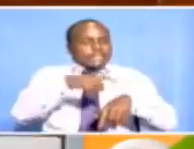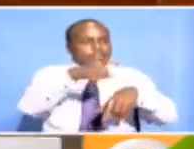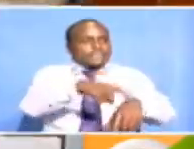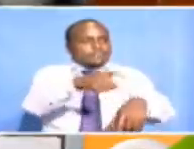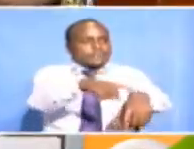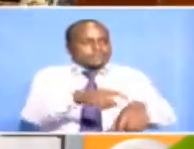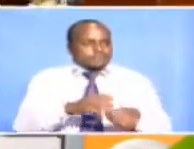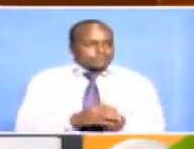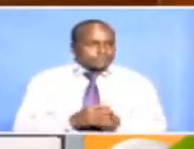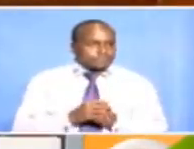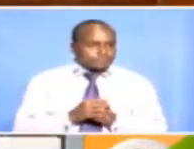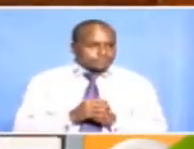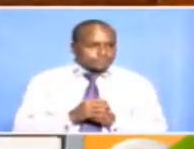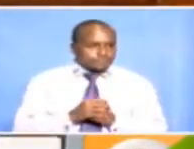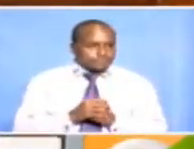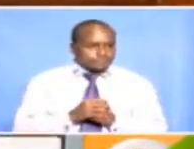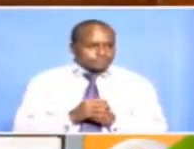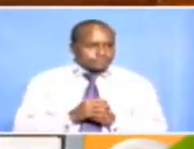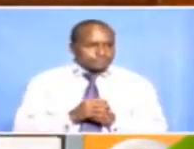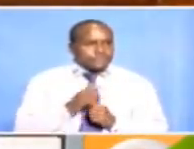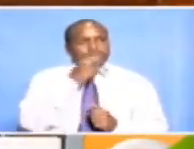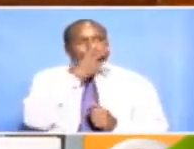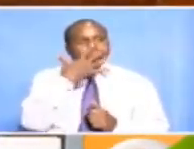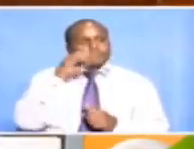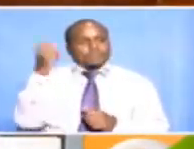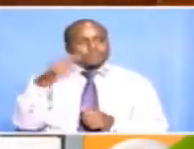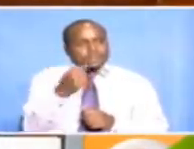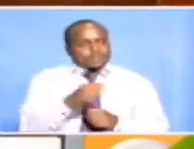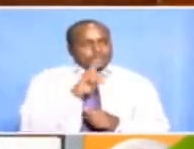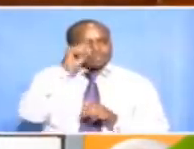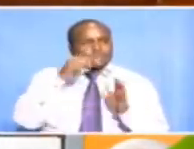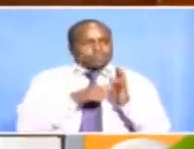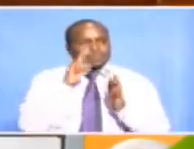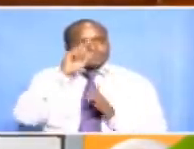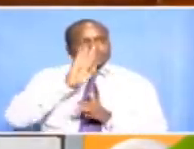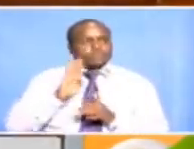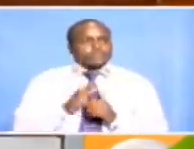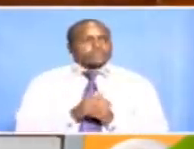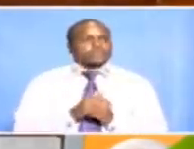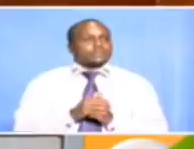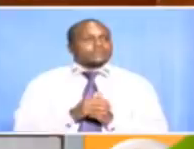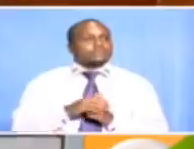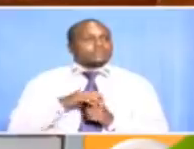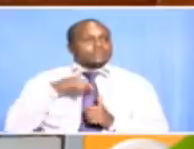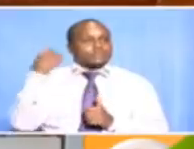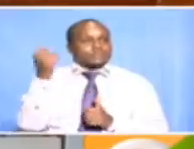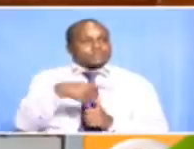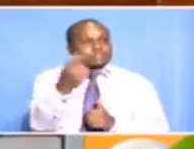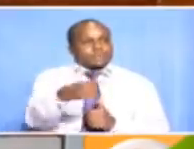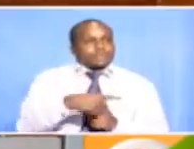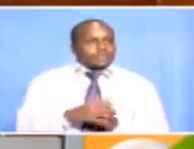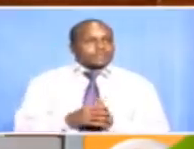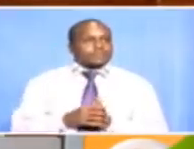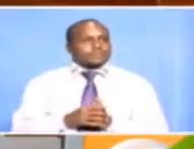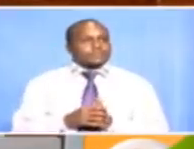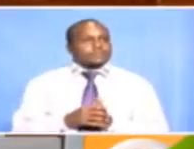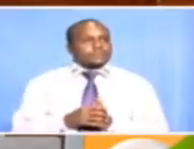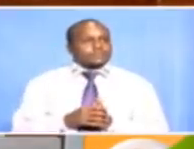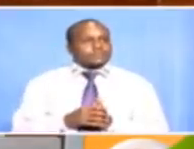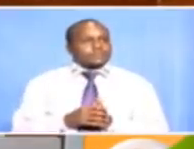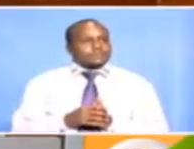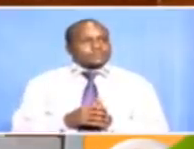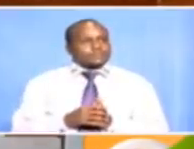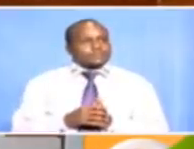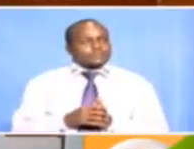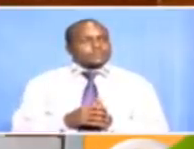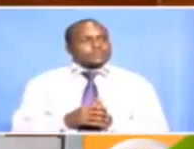every 25th of every month. That is not a joke, Jeff. 1.1 billion. Every month? Every month. Walikuwa na beba makatawi wakati wa